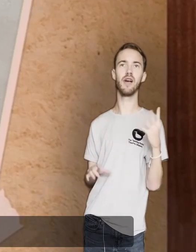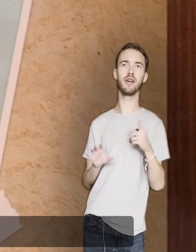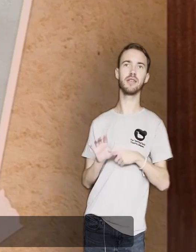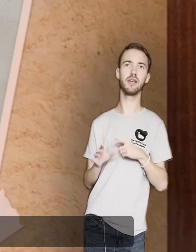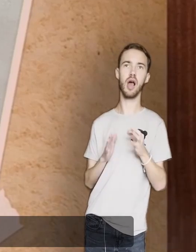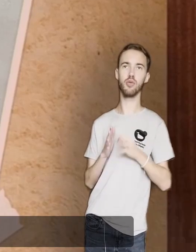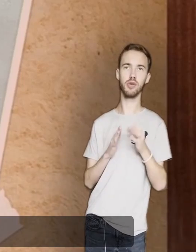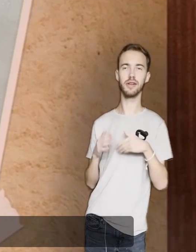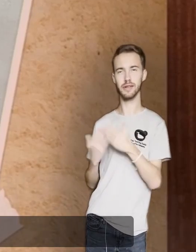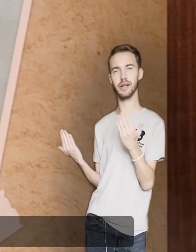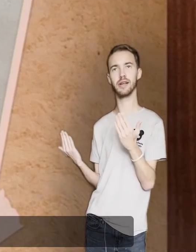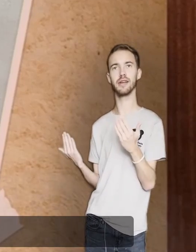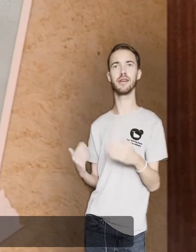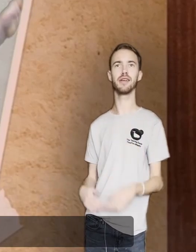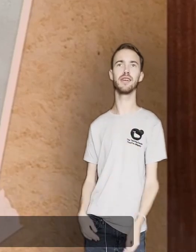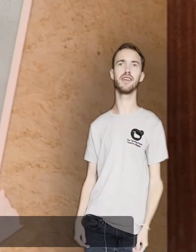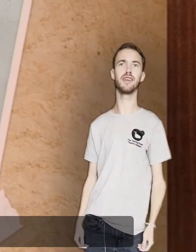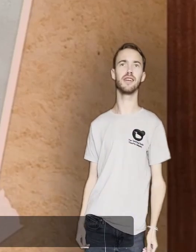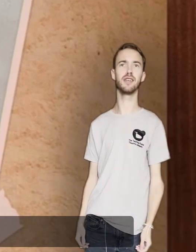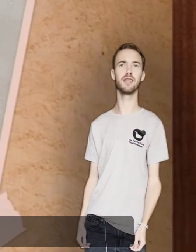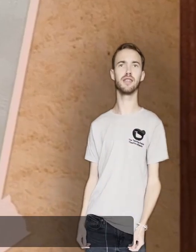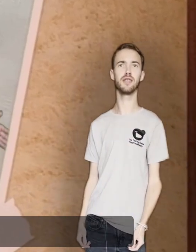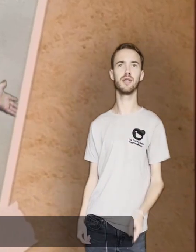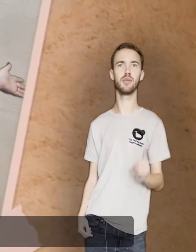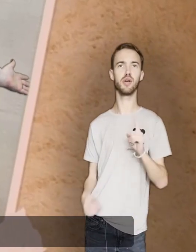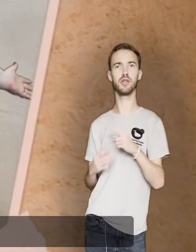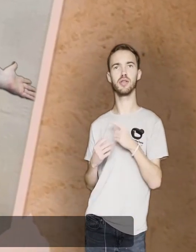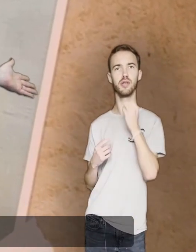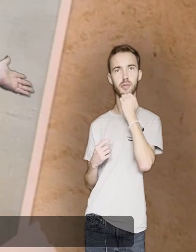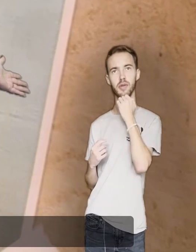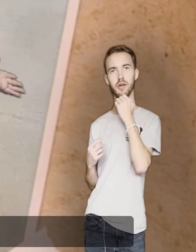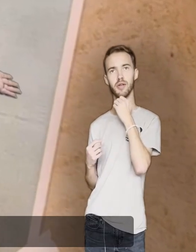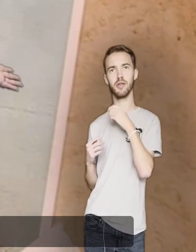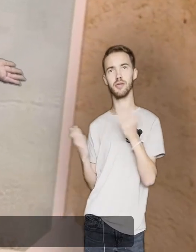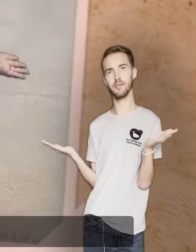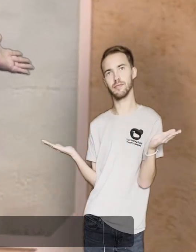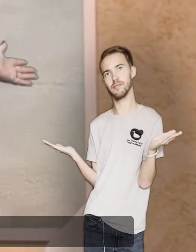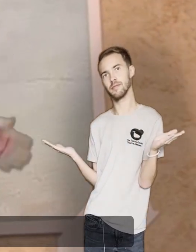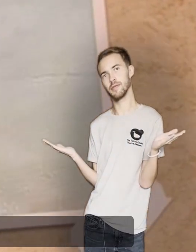24 hours in a day. What's in a